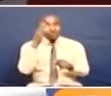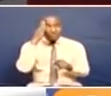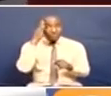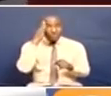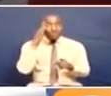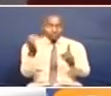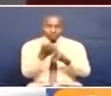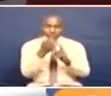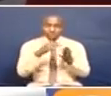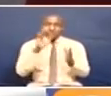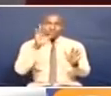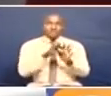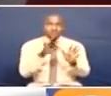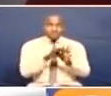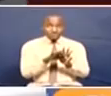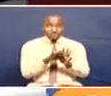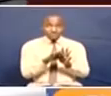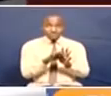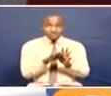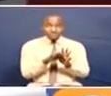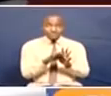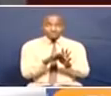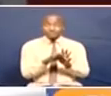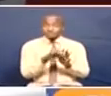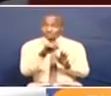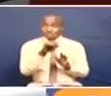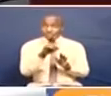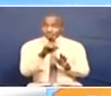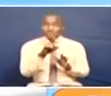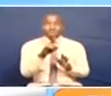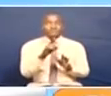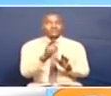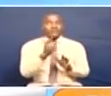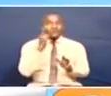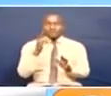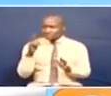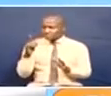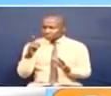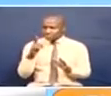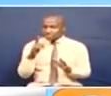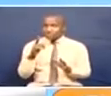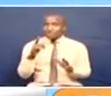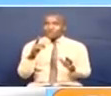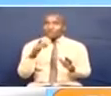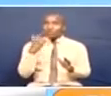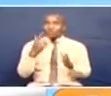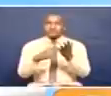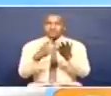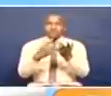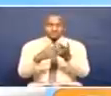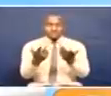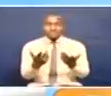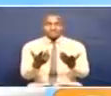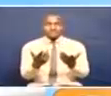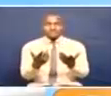you got more votes. And that decisive will, sovereign will of the people. Who was counting? Sovereign will of the people. There was no dispute